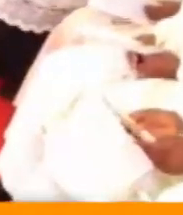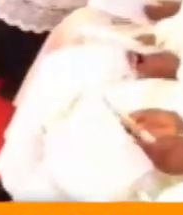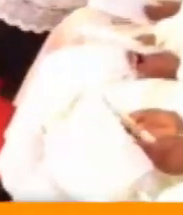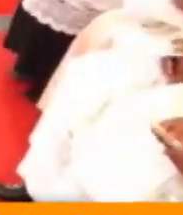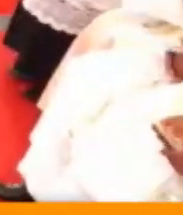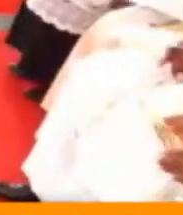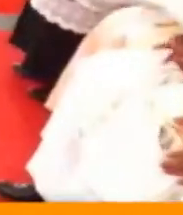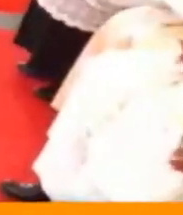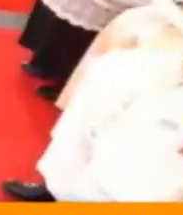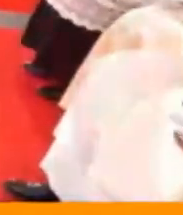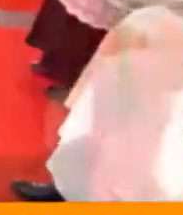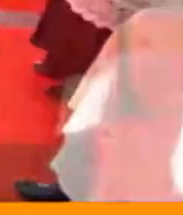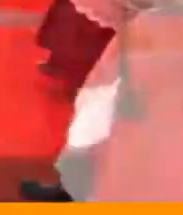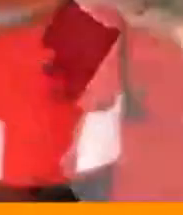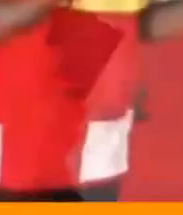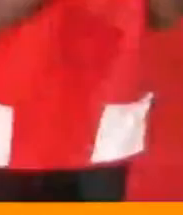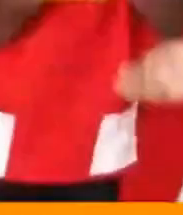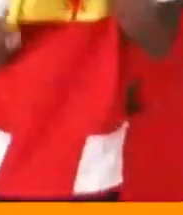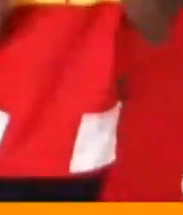foreign